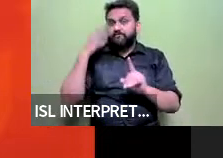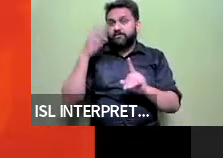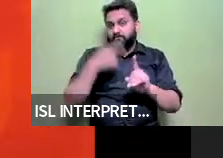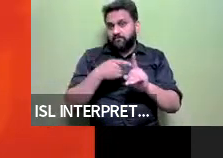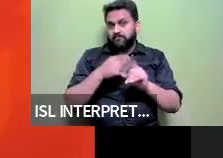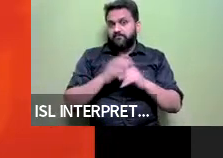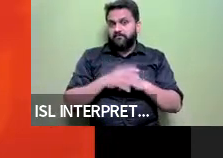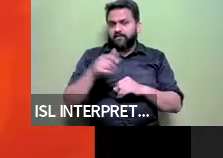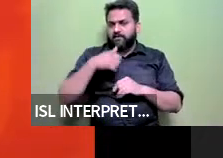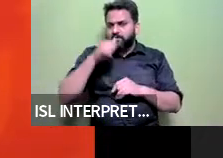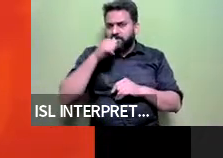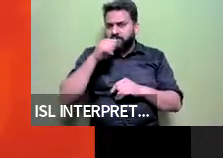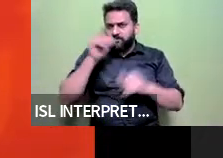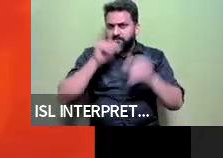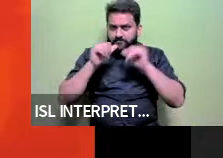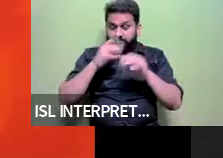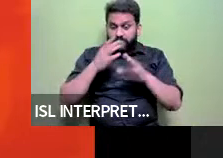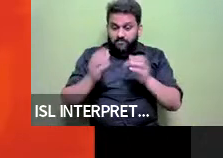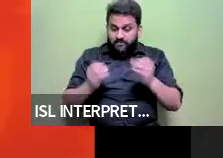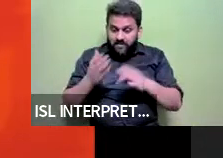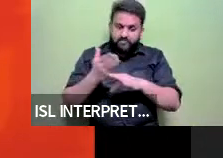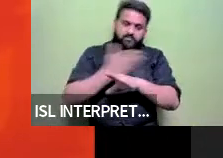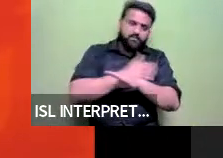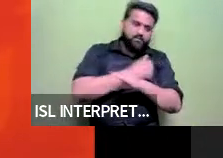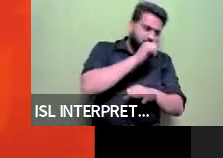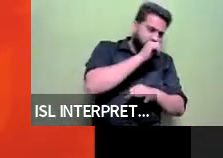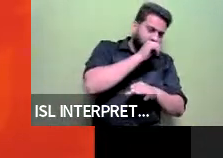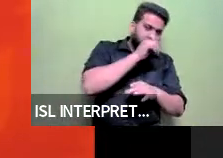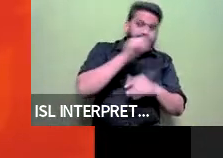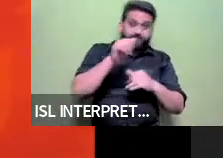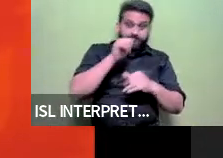You should drink the water before the moot, or you should also do it